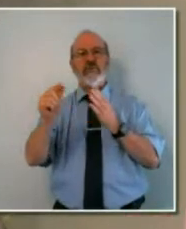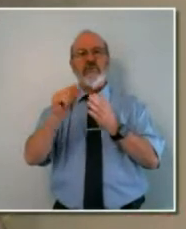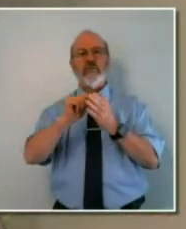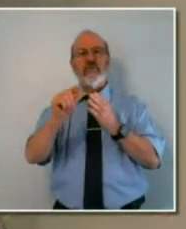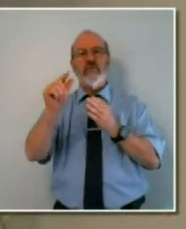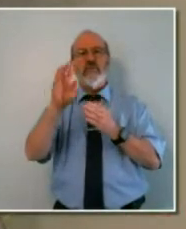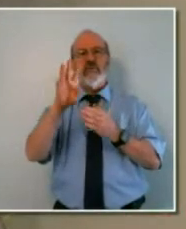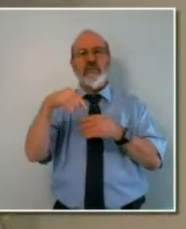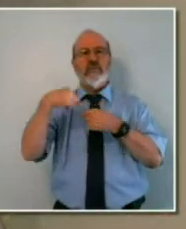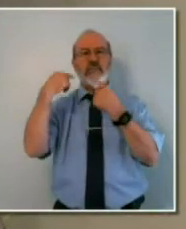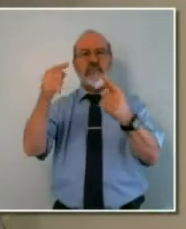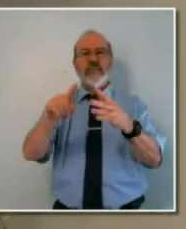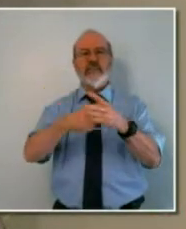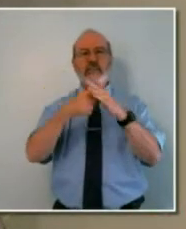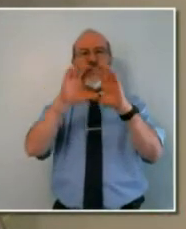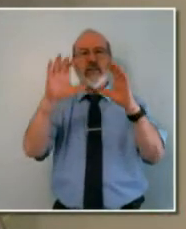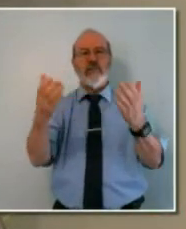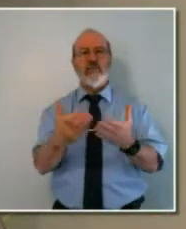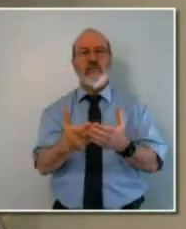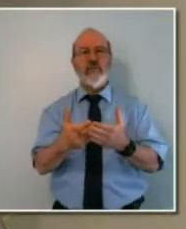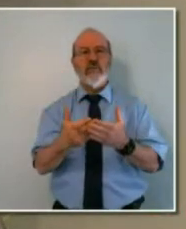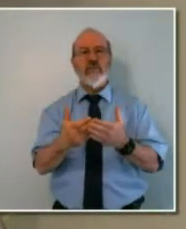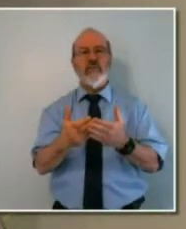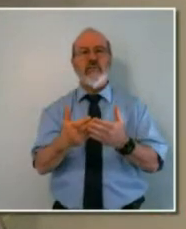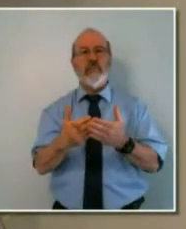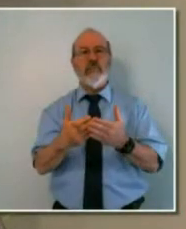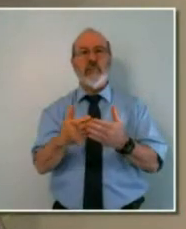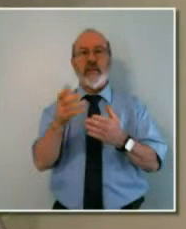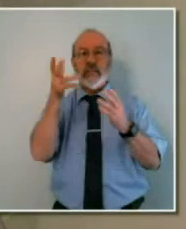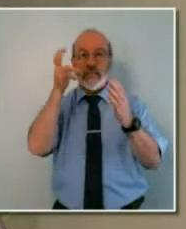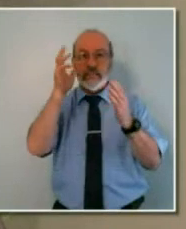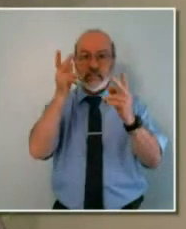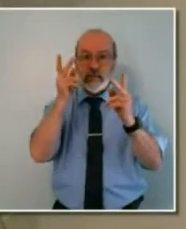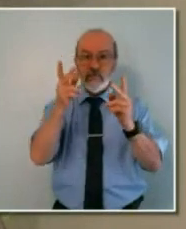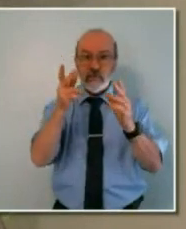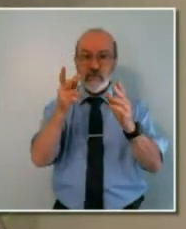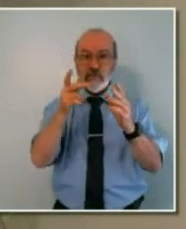the beginning of the world. Listen carefully now, don't miss this.